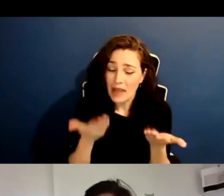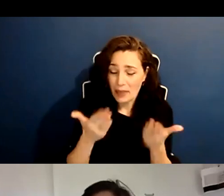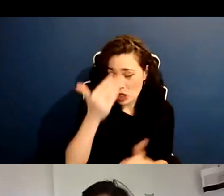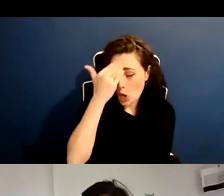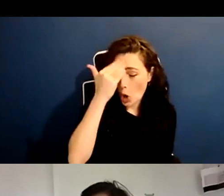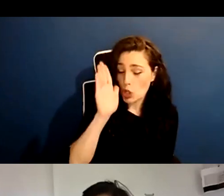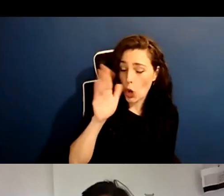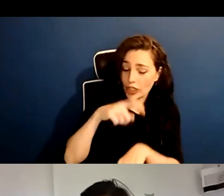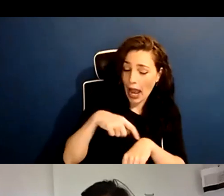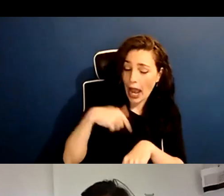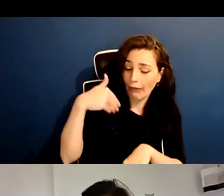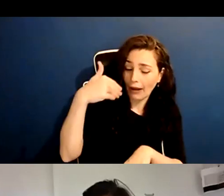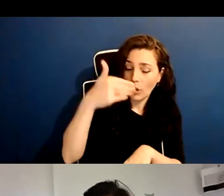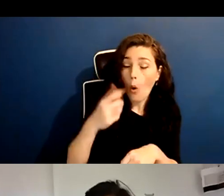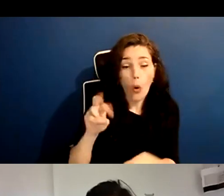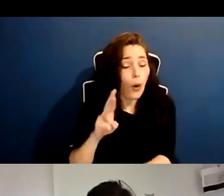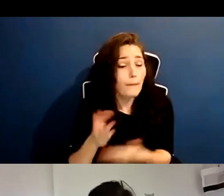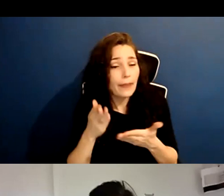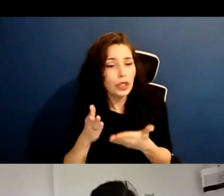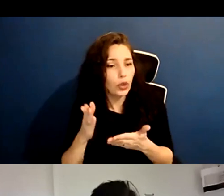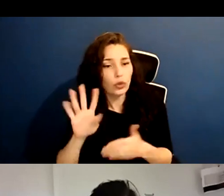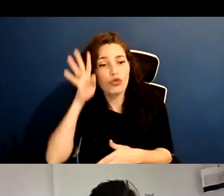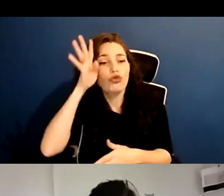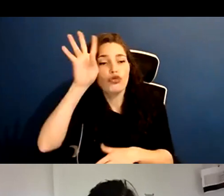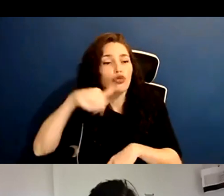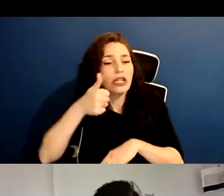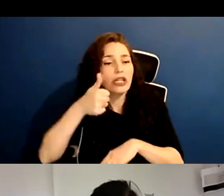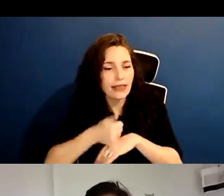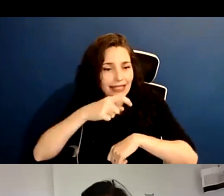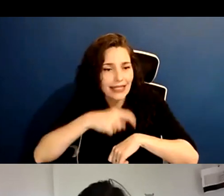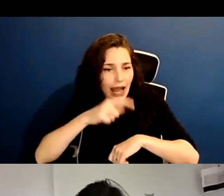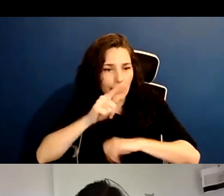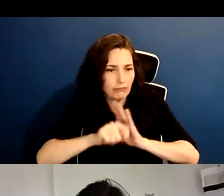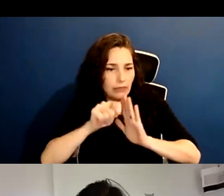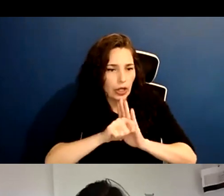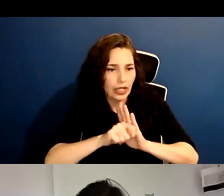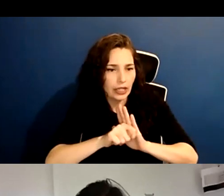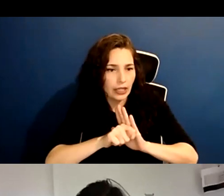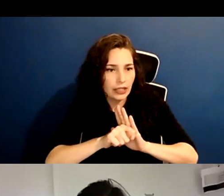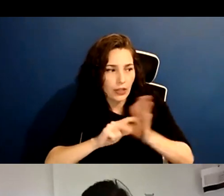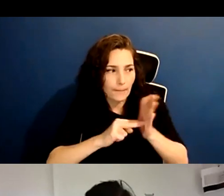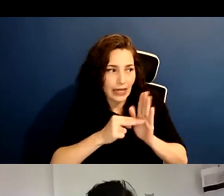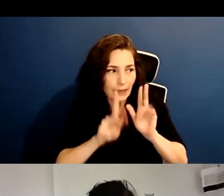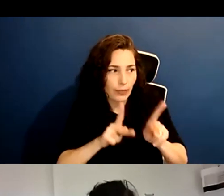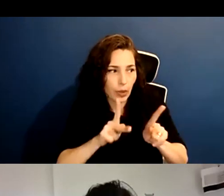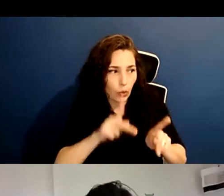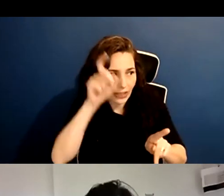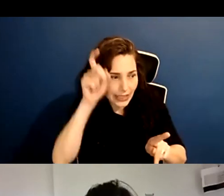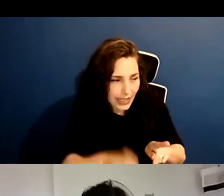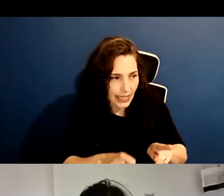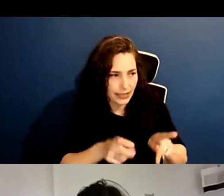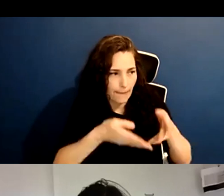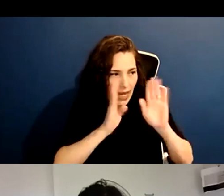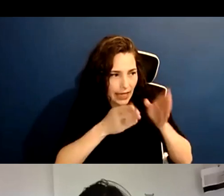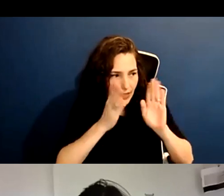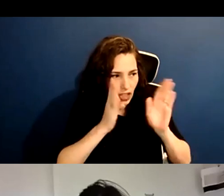or you create that time, that's you know, right. You create it so that people will have to pay attention, you know, so not just, I